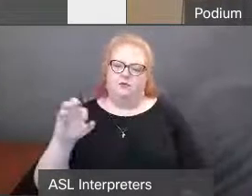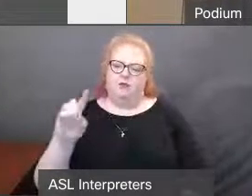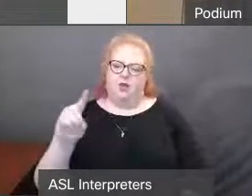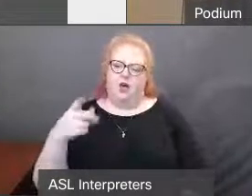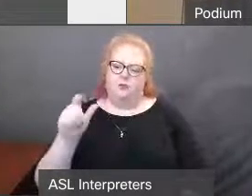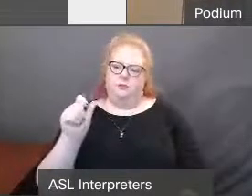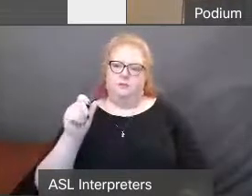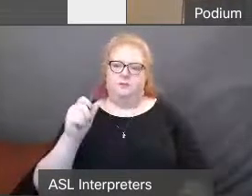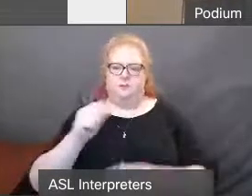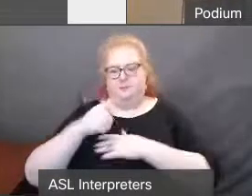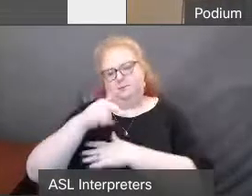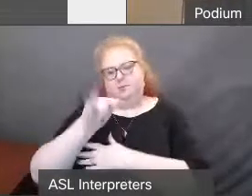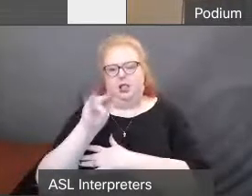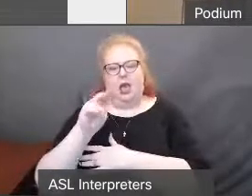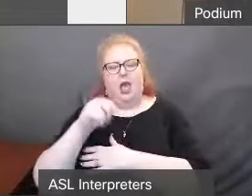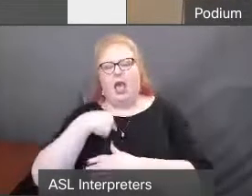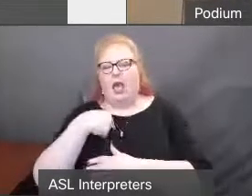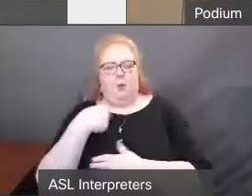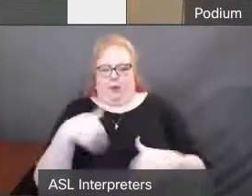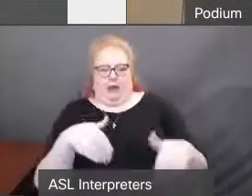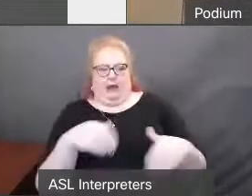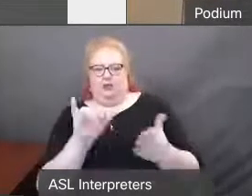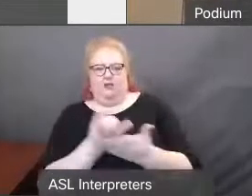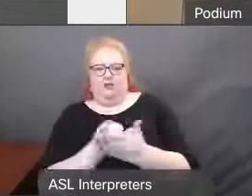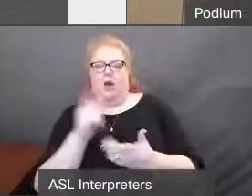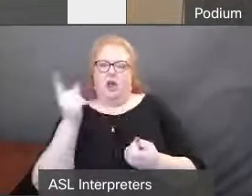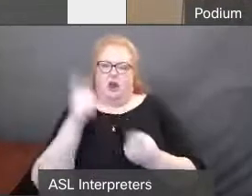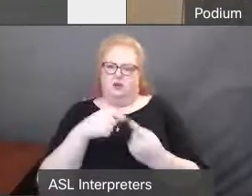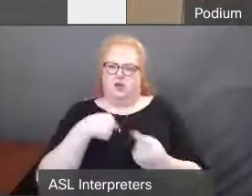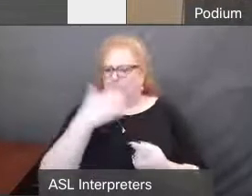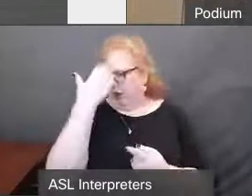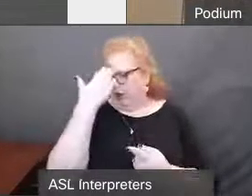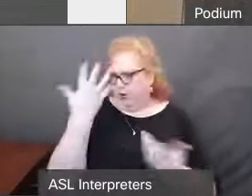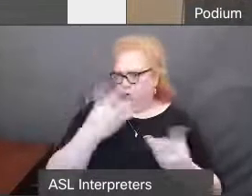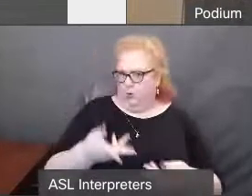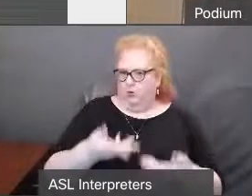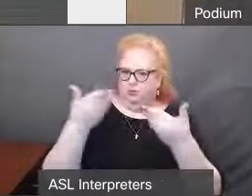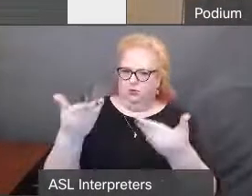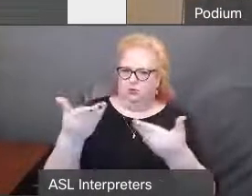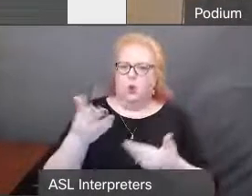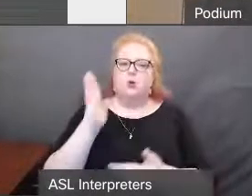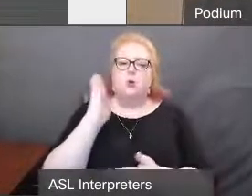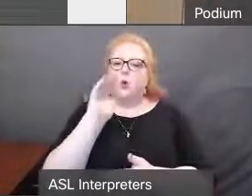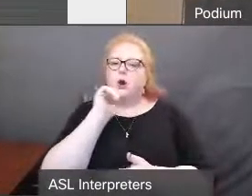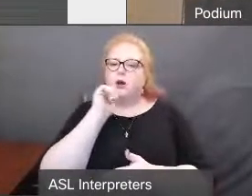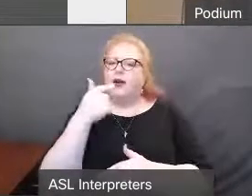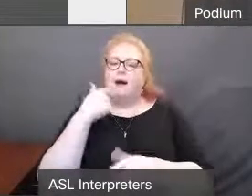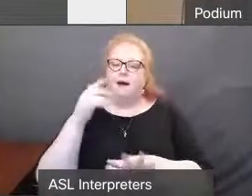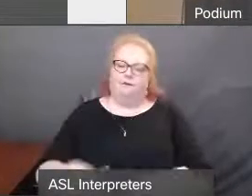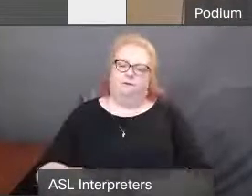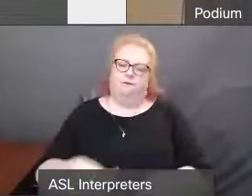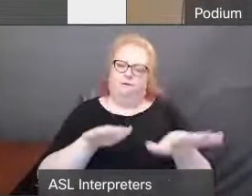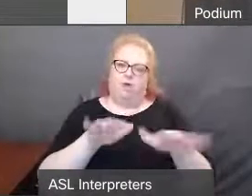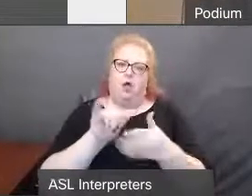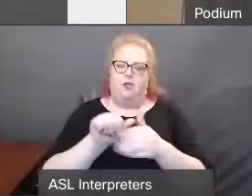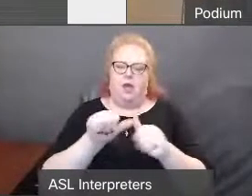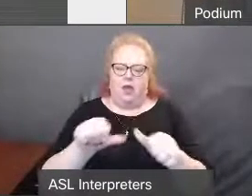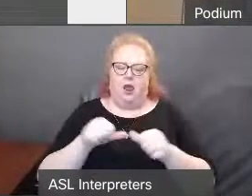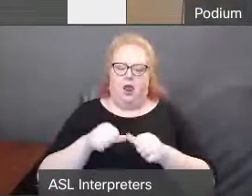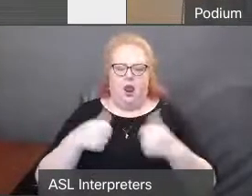until I knew that what I was proposing was not going to flood the area, then I held